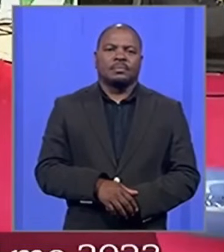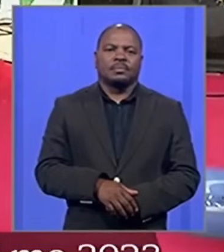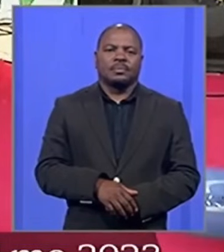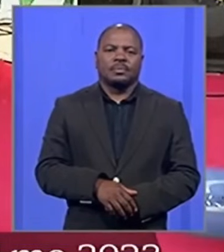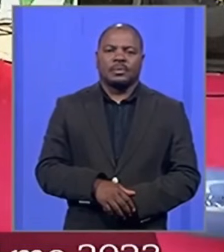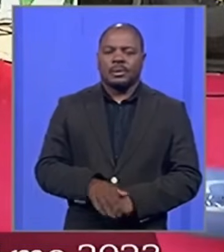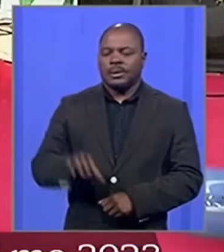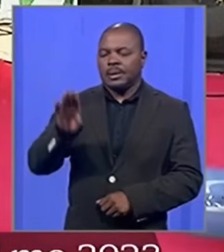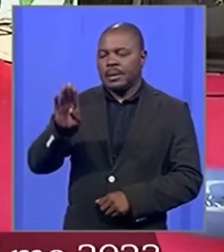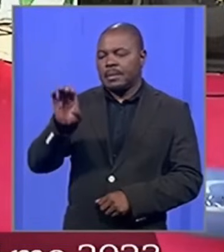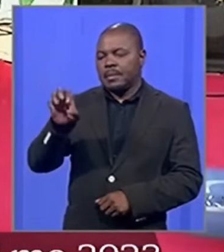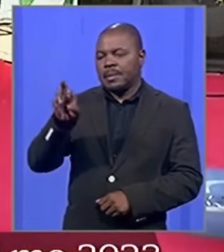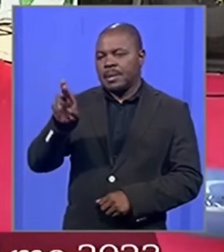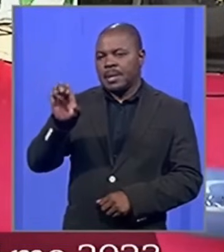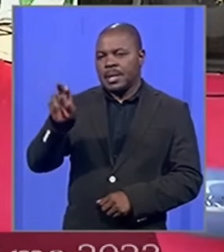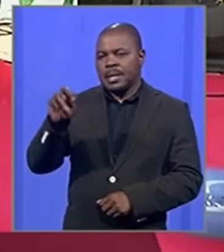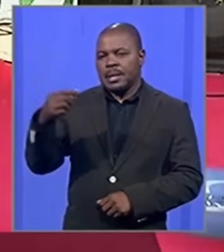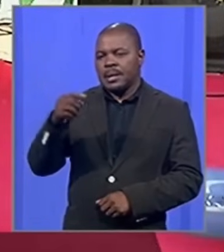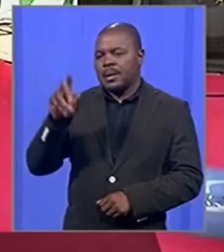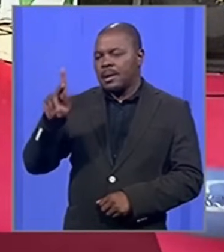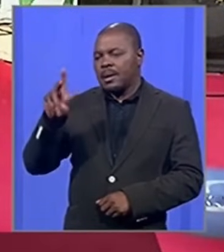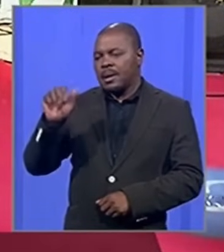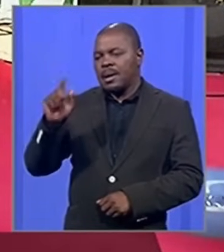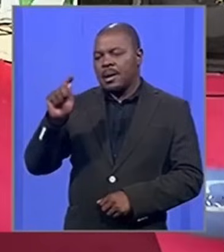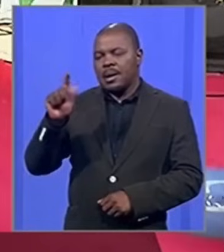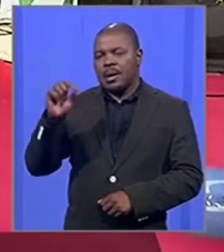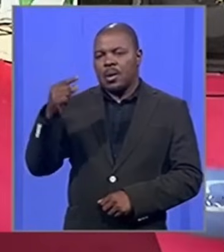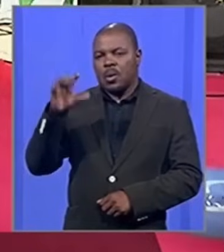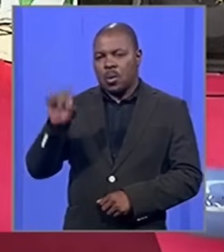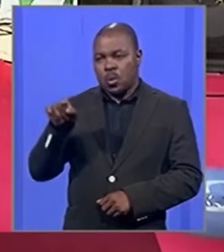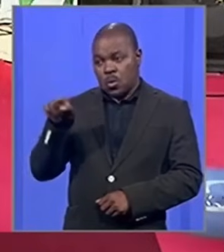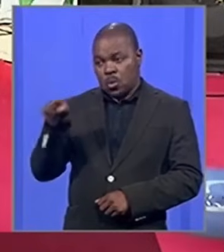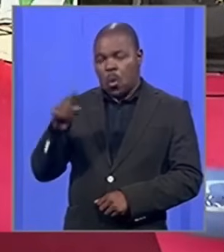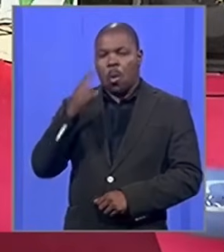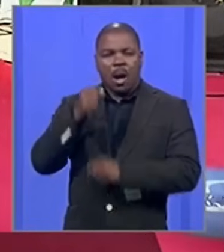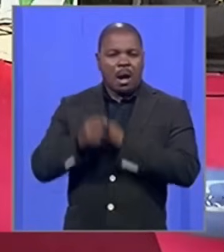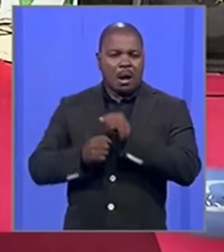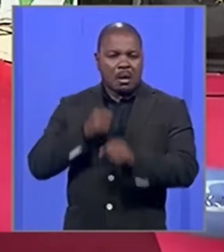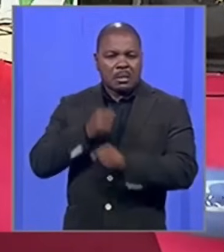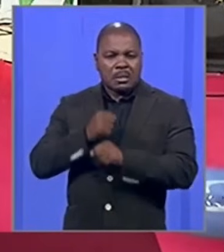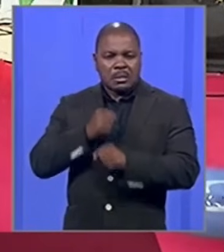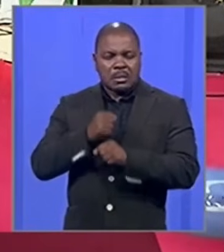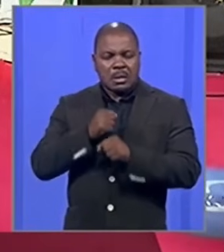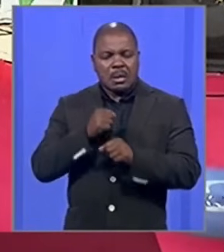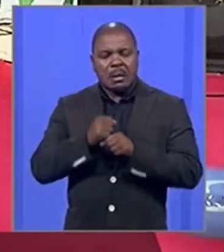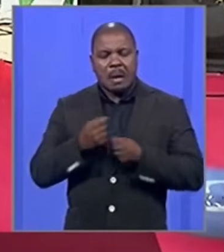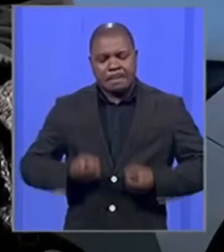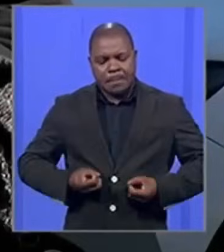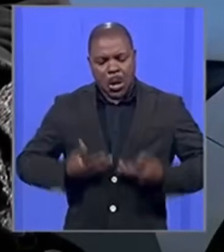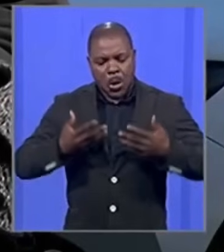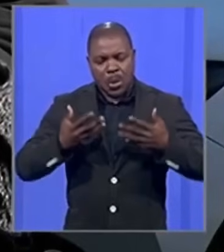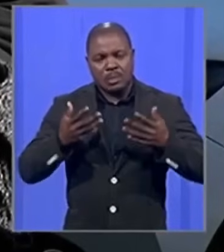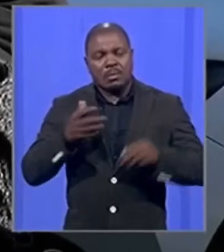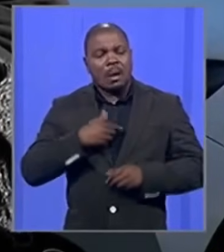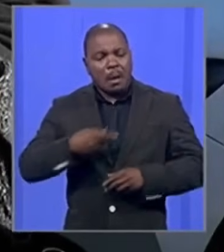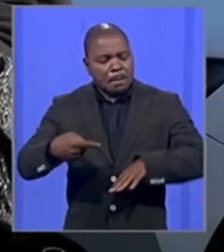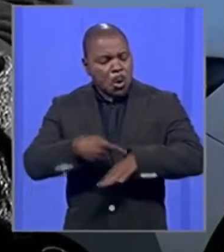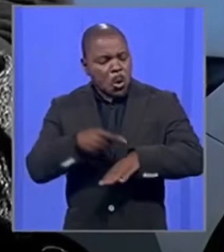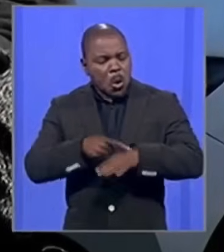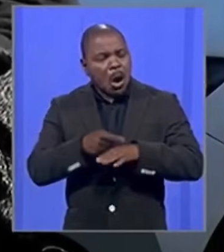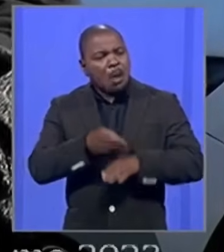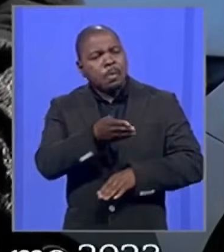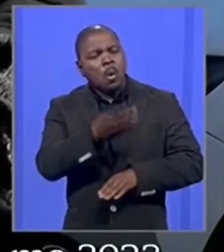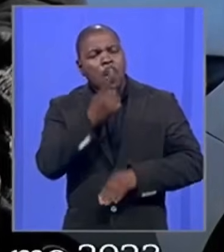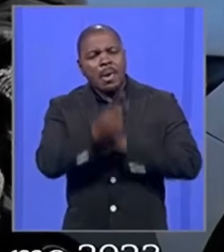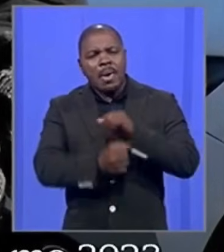Moswi Katlego Bereng wa mono Bloemfontein o ntse sebaka se se kanang ka ngwaga marapo a gagwe a fisitsweng a sa itsewe gore ke a